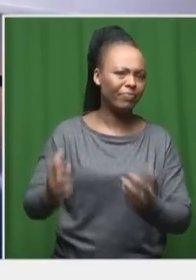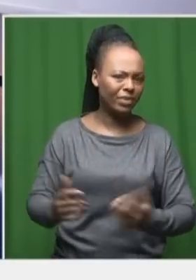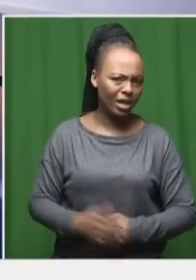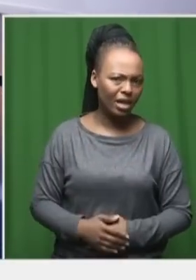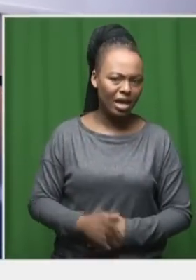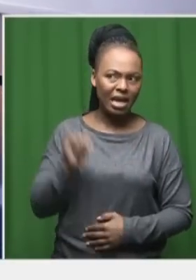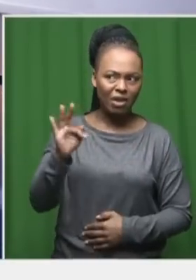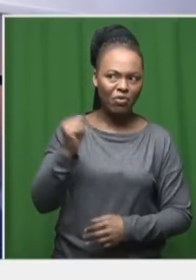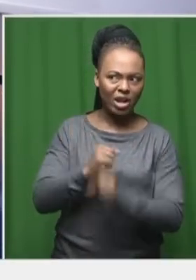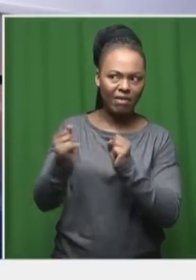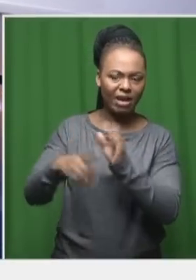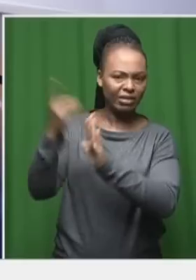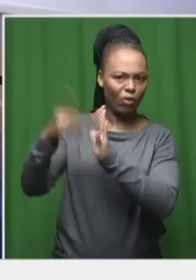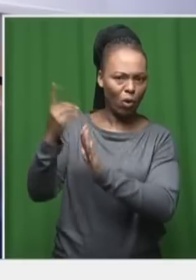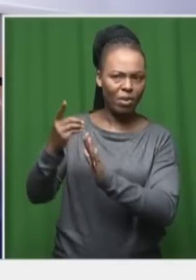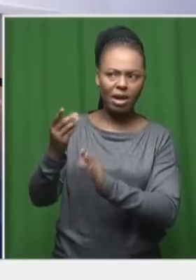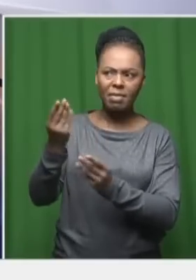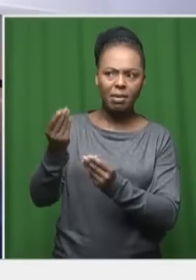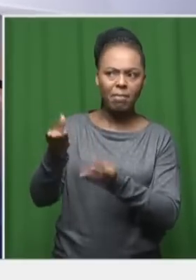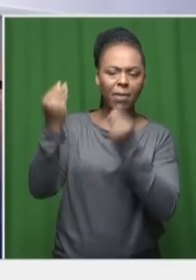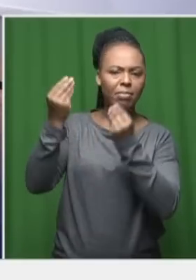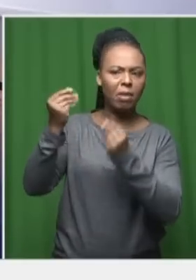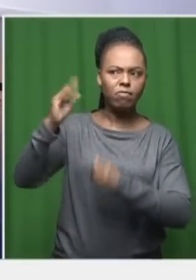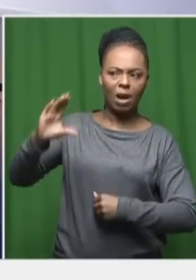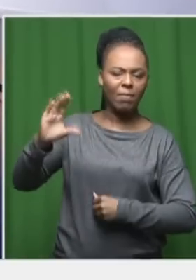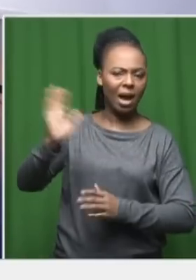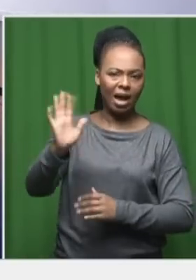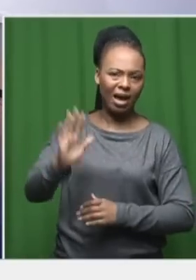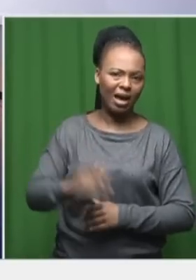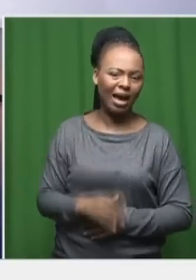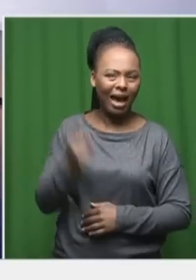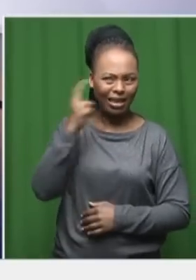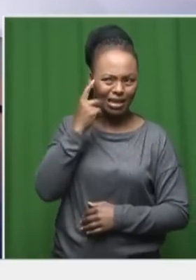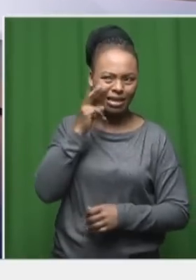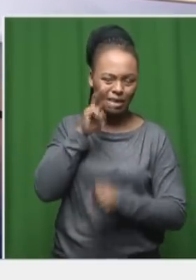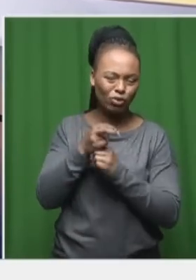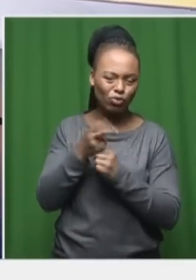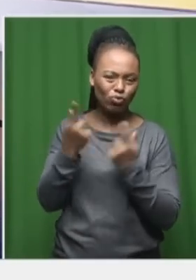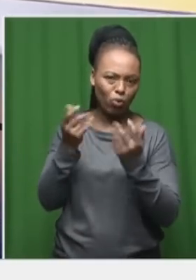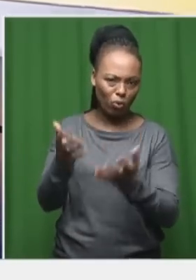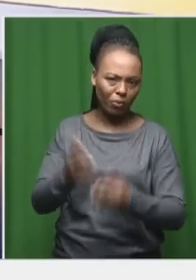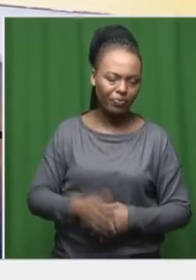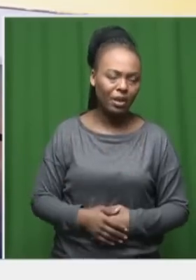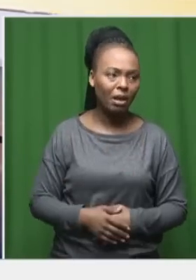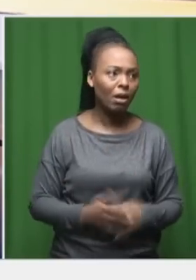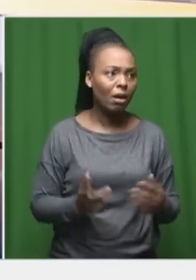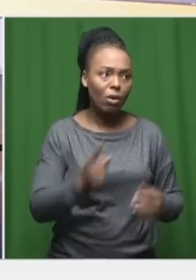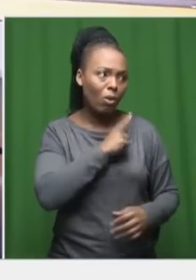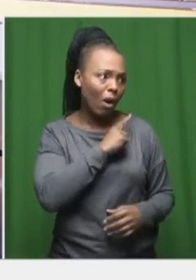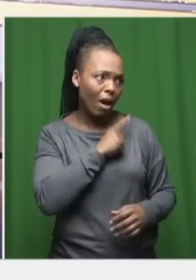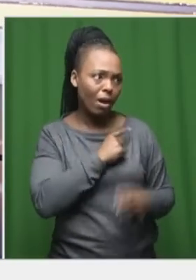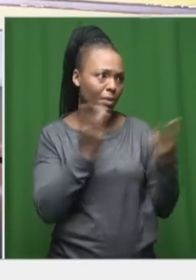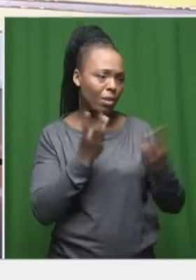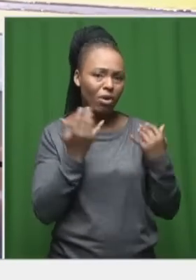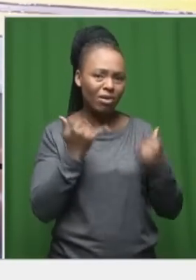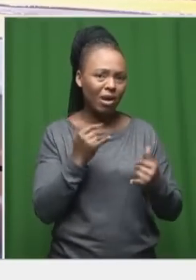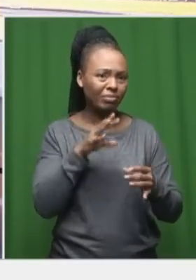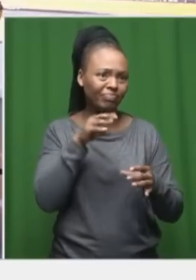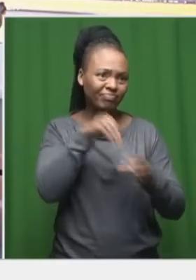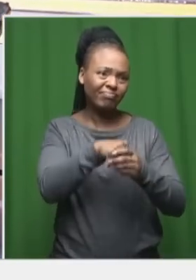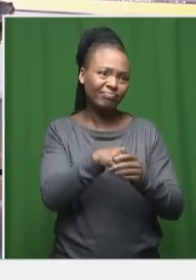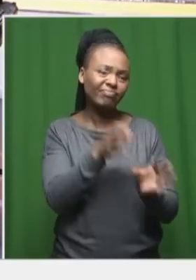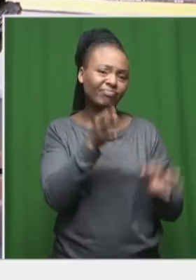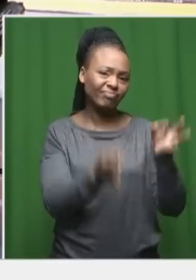back. It goes back to the whole question of why people are in politics to begin with. As you say,